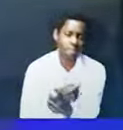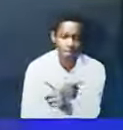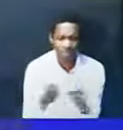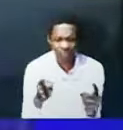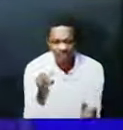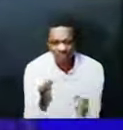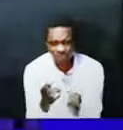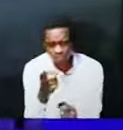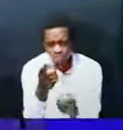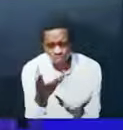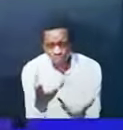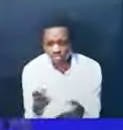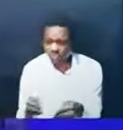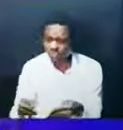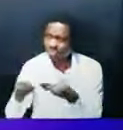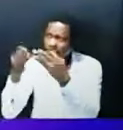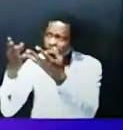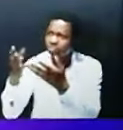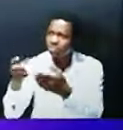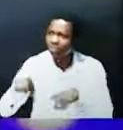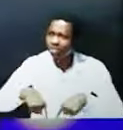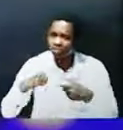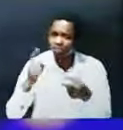give your life to this Jesus, the